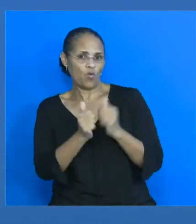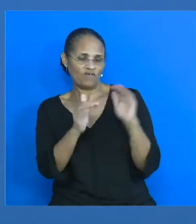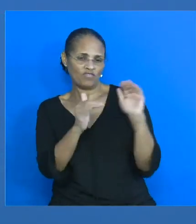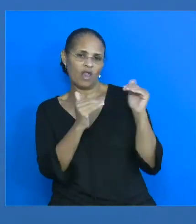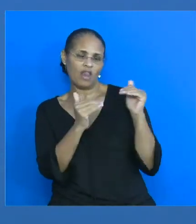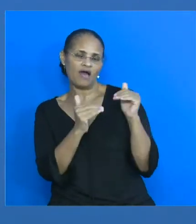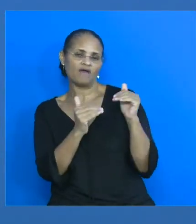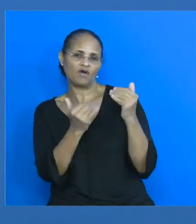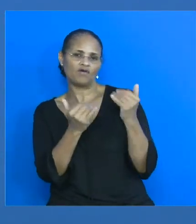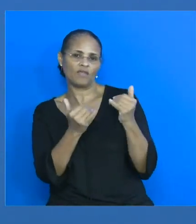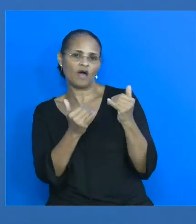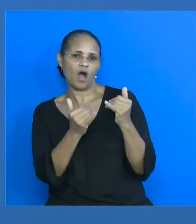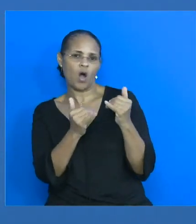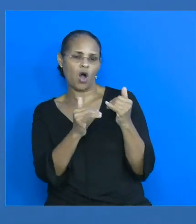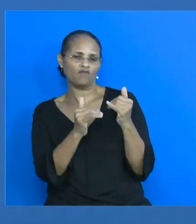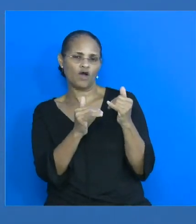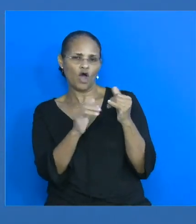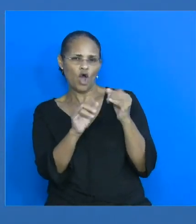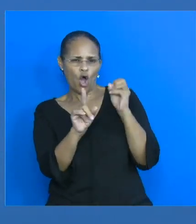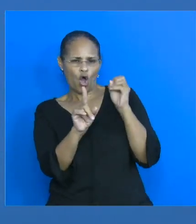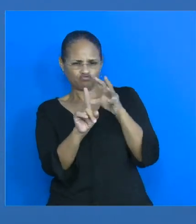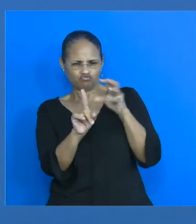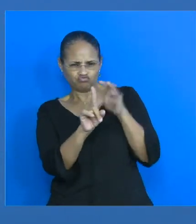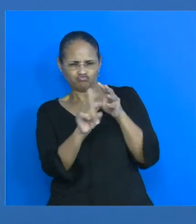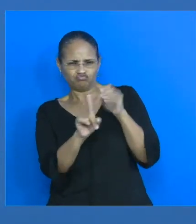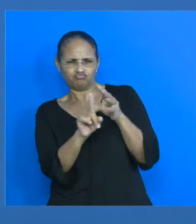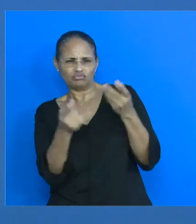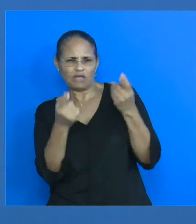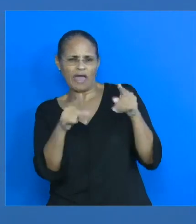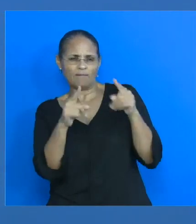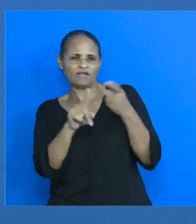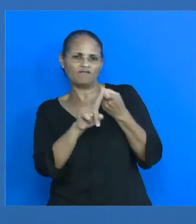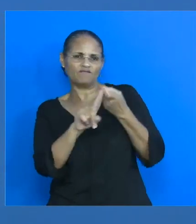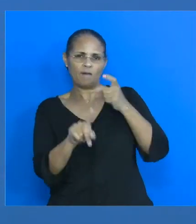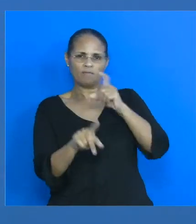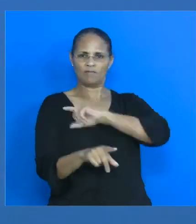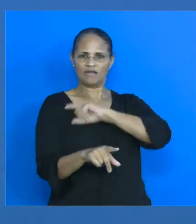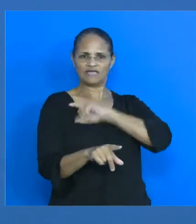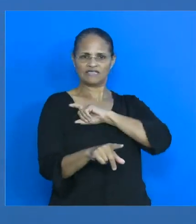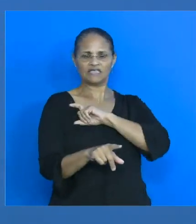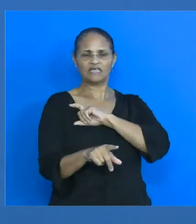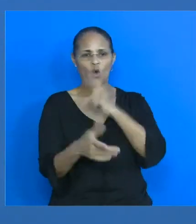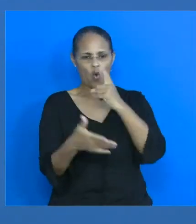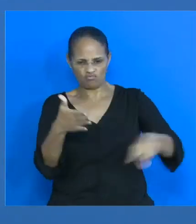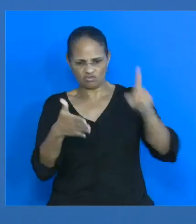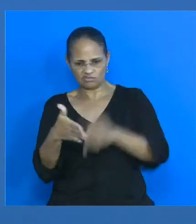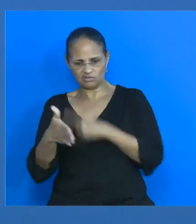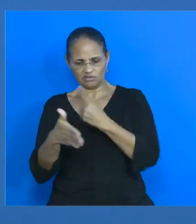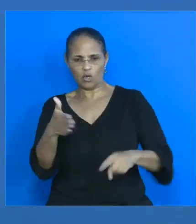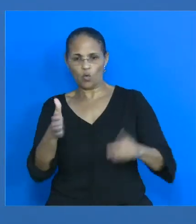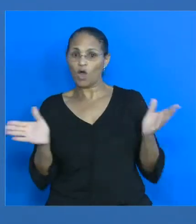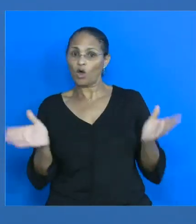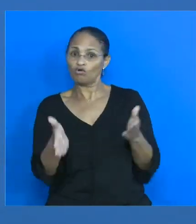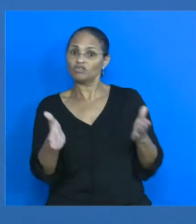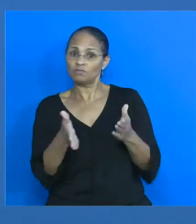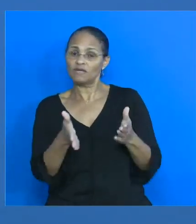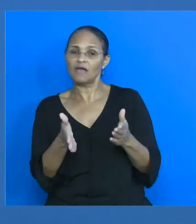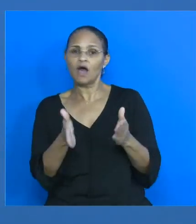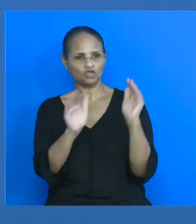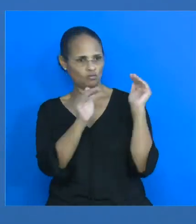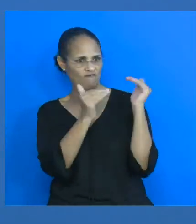say, of harassment that may have been coming from the police. And so we've encouraged them to make sure they are